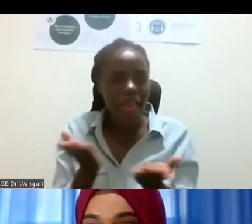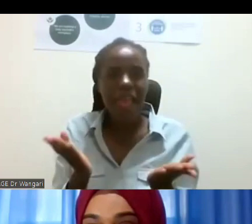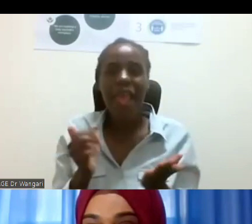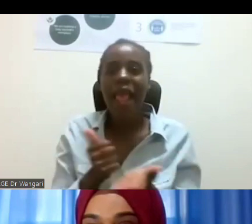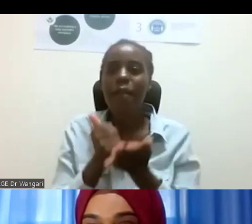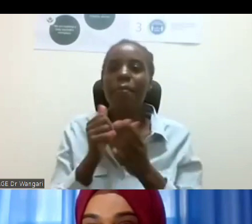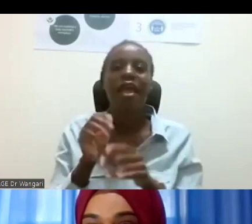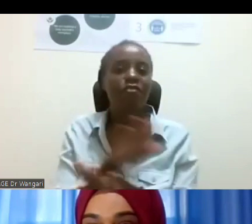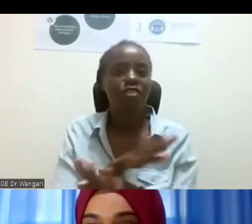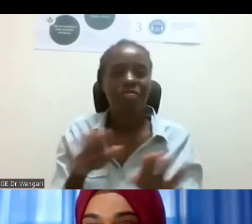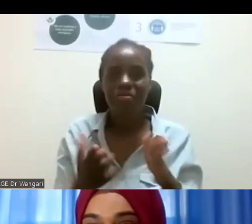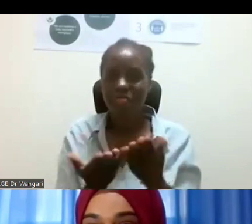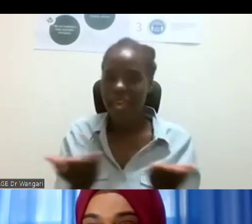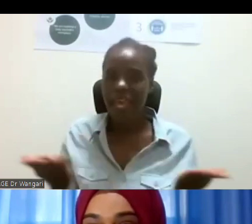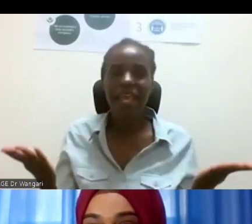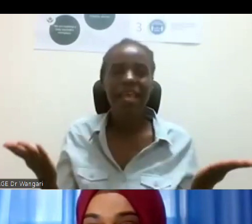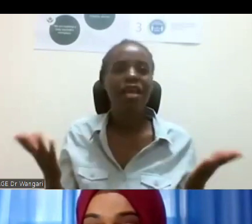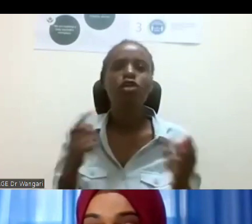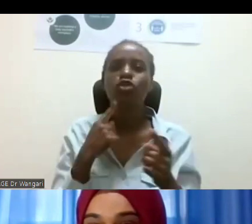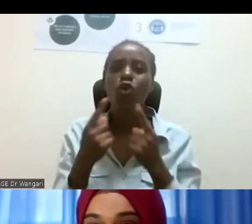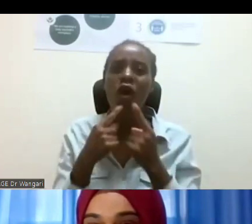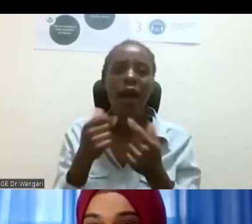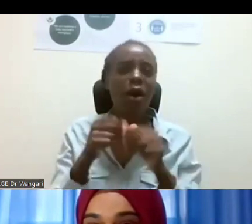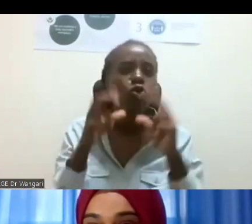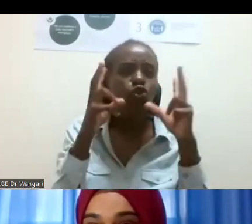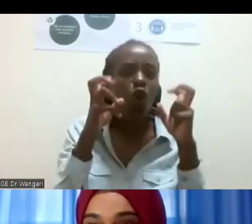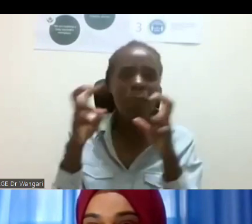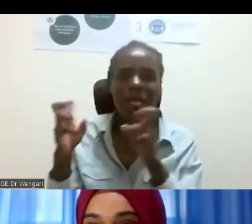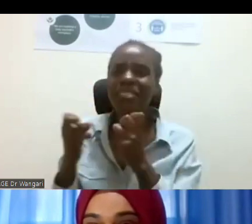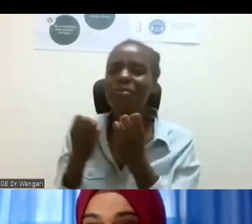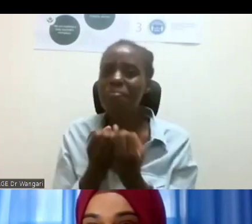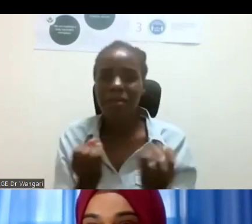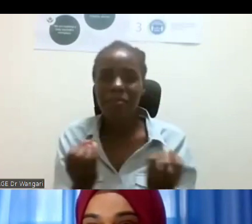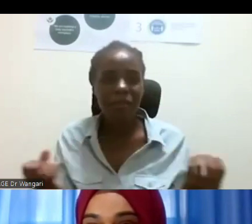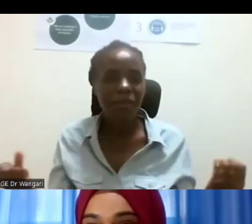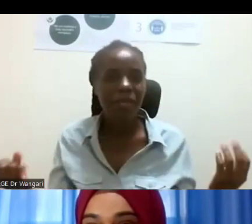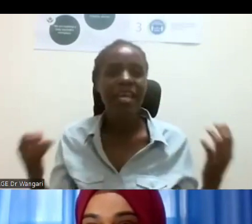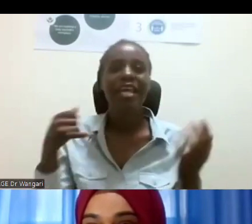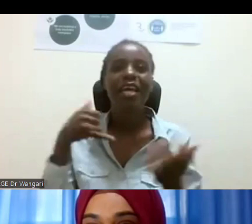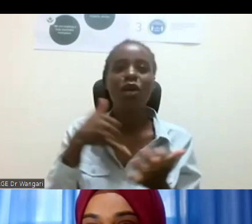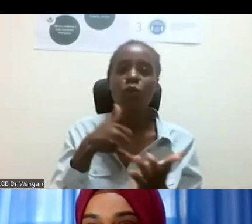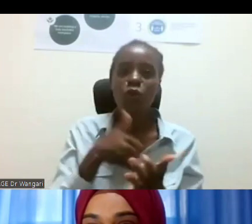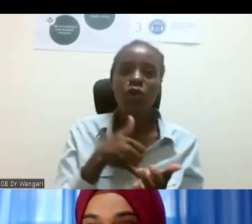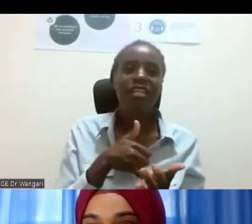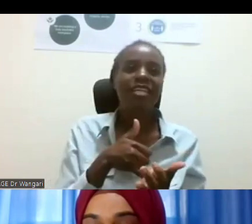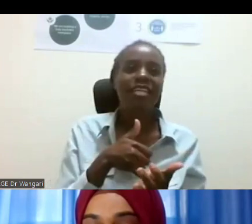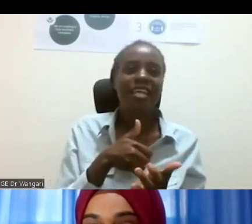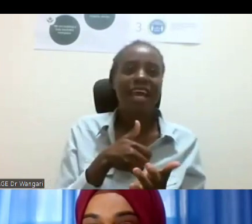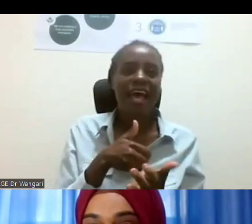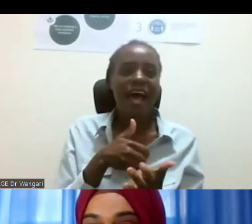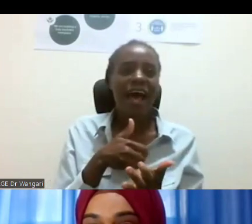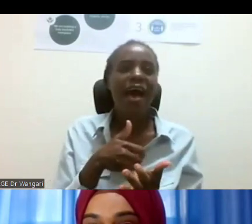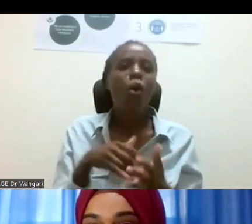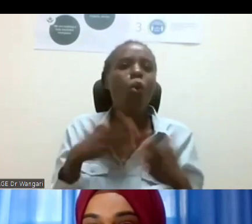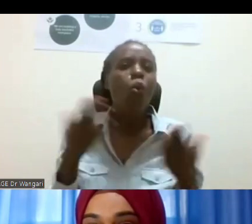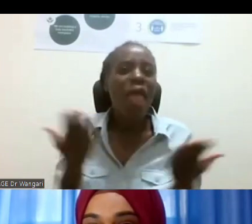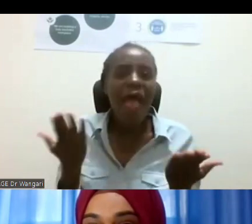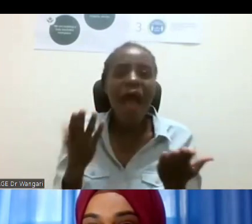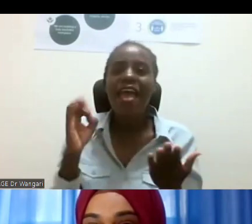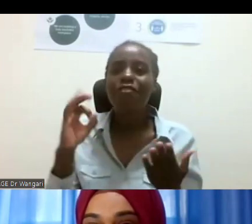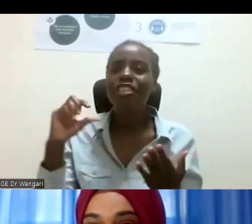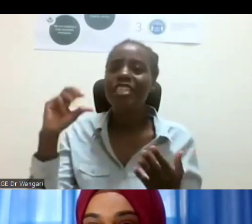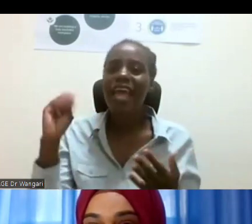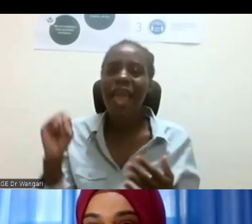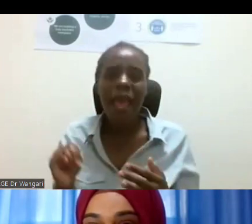in everything. They talked about many topics about such as the FGM hotspots, where they are in Kenya, where they are around